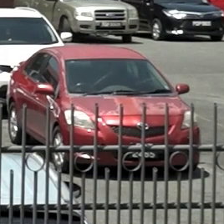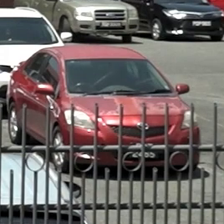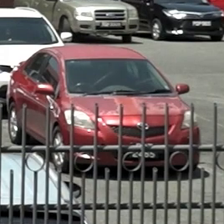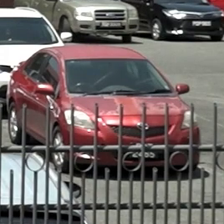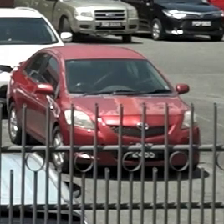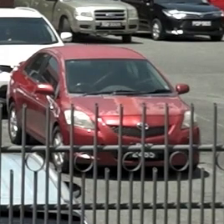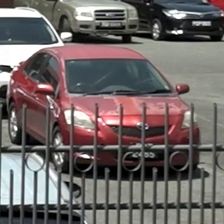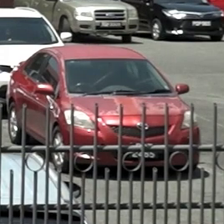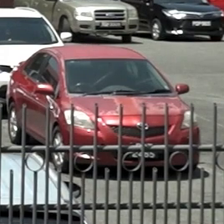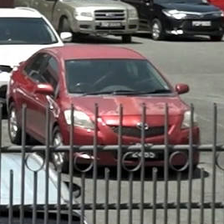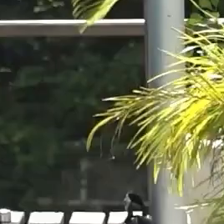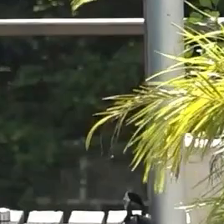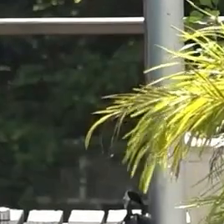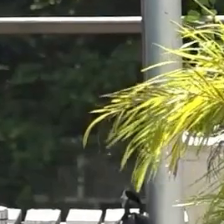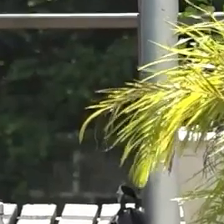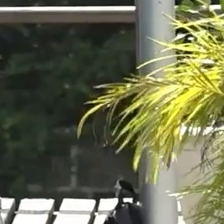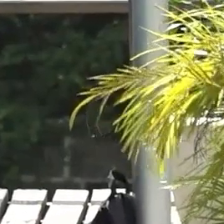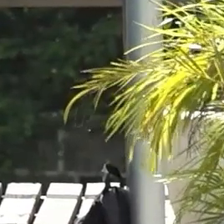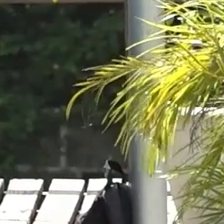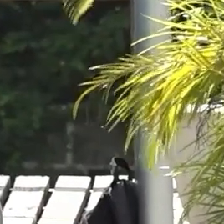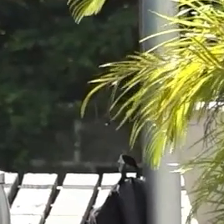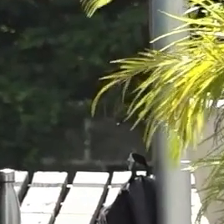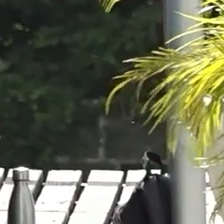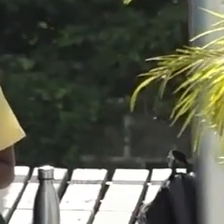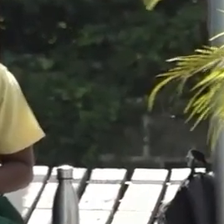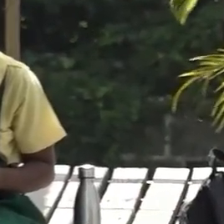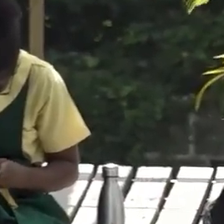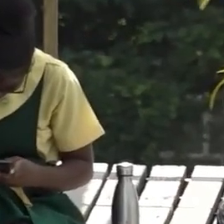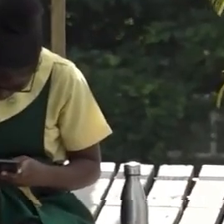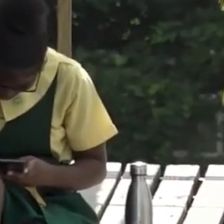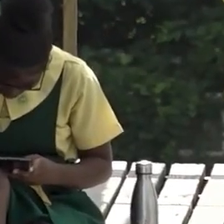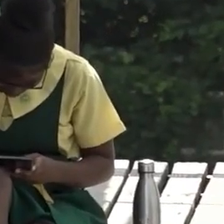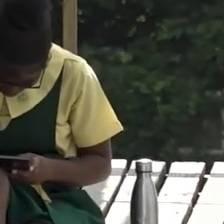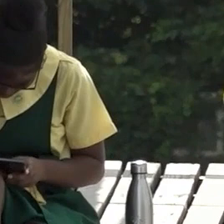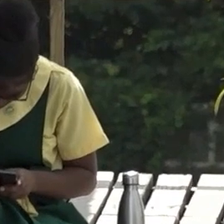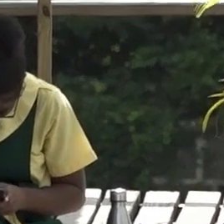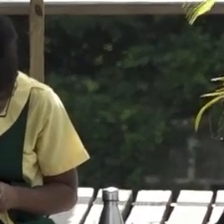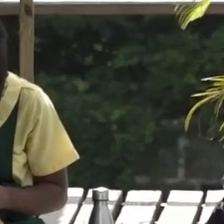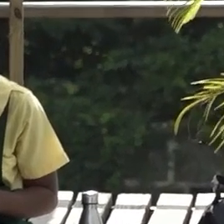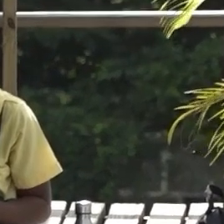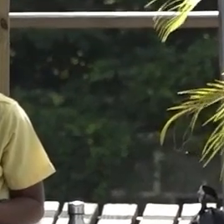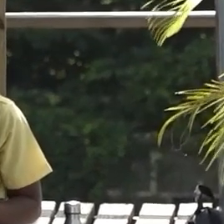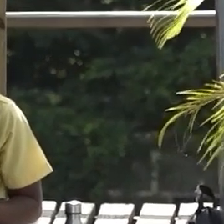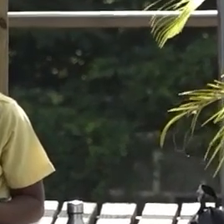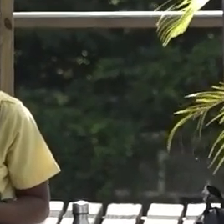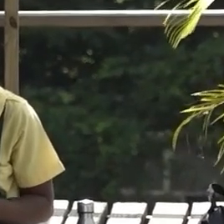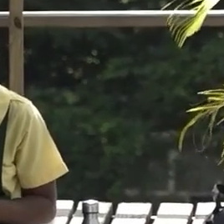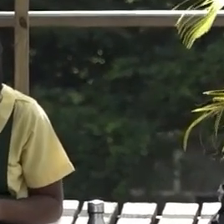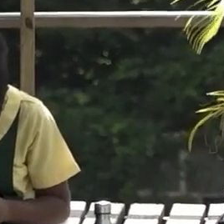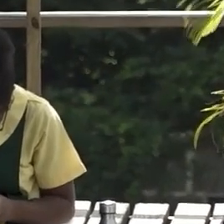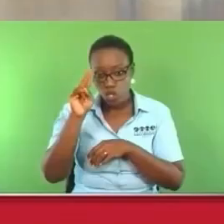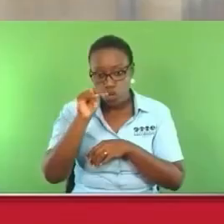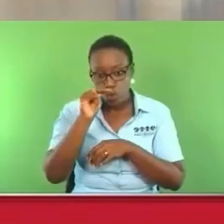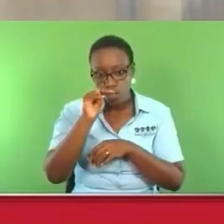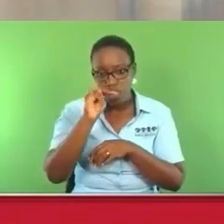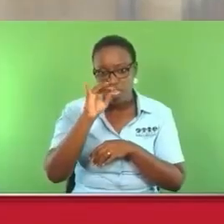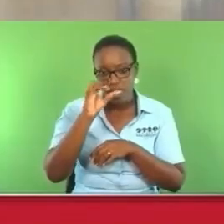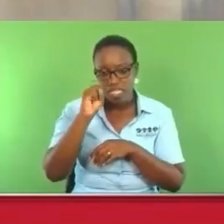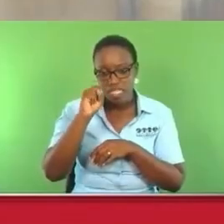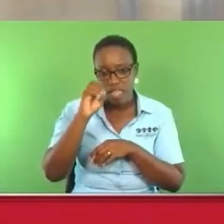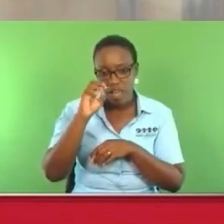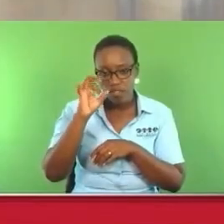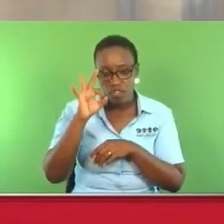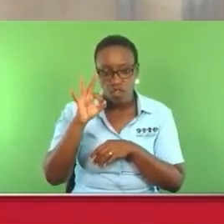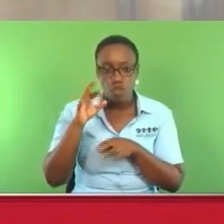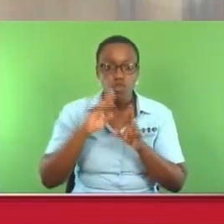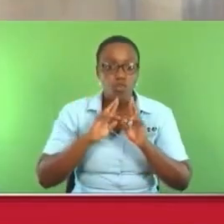drop out of school. Dr. Richards outlined various issues that confront the youth, which could lead to dropouts or underperformance.